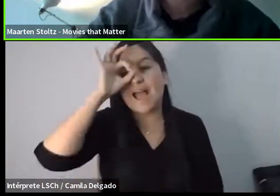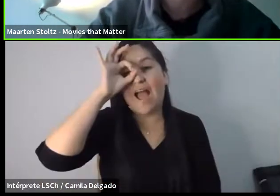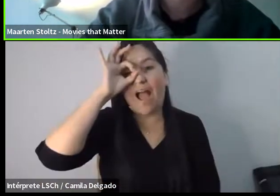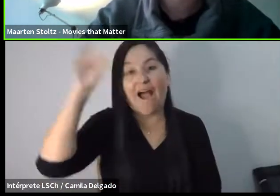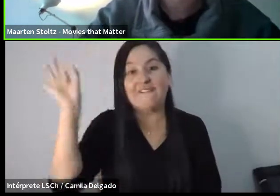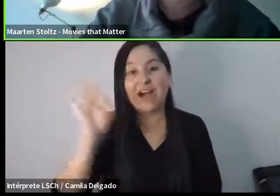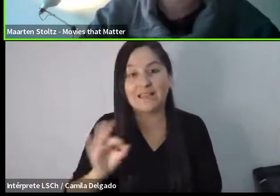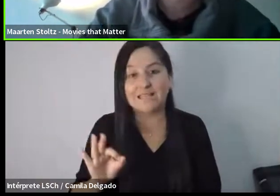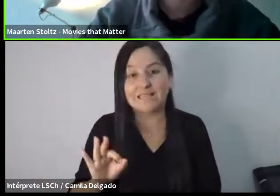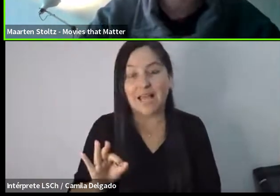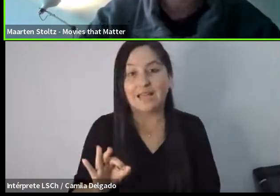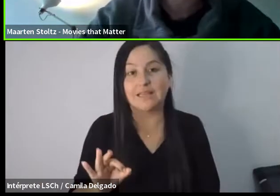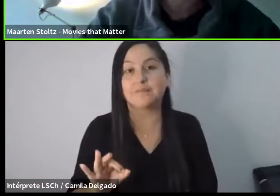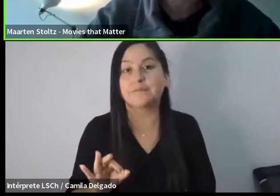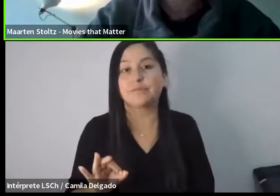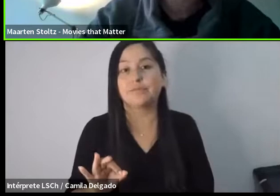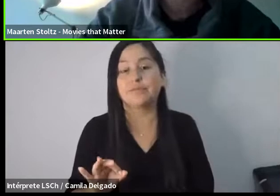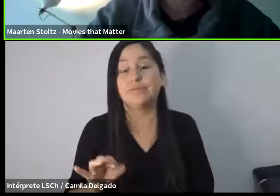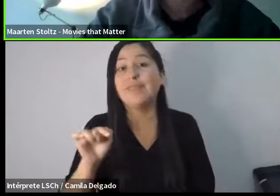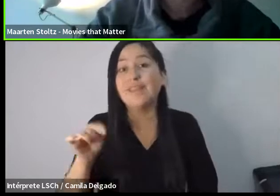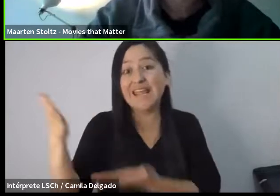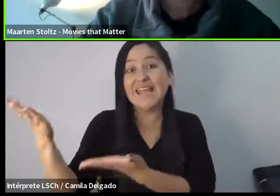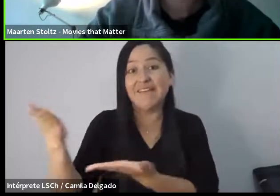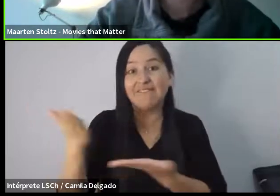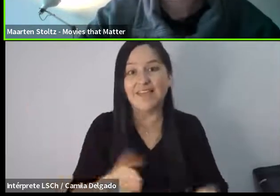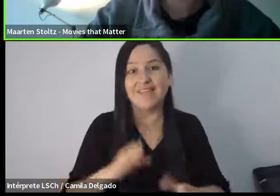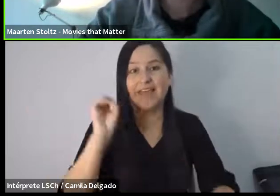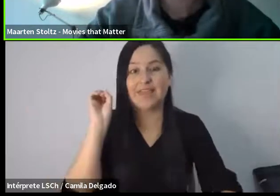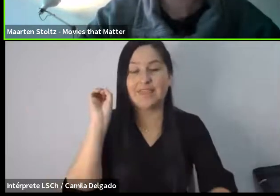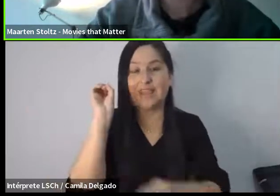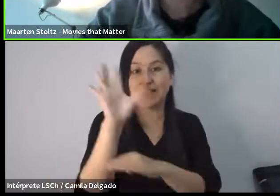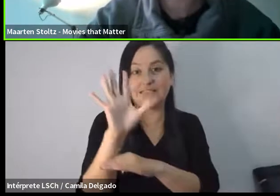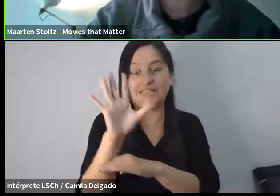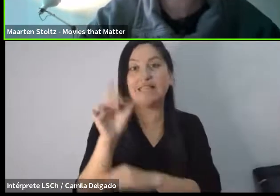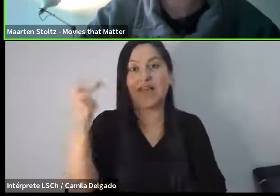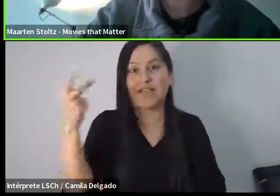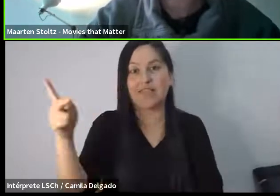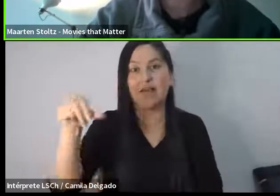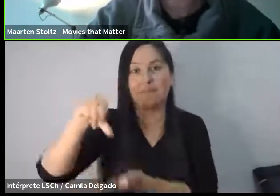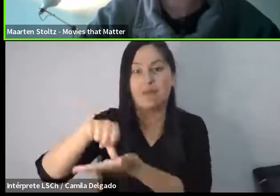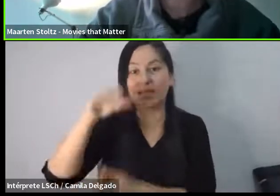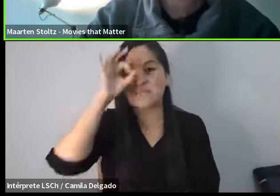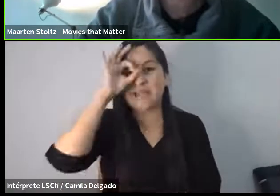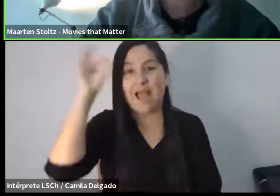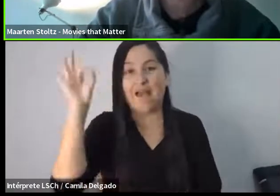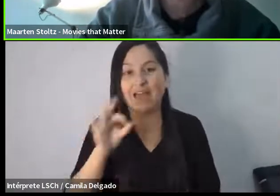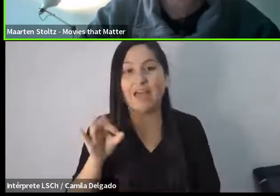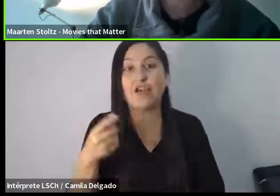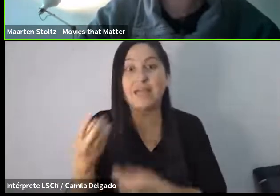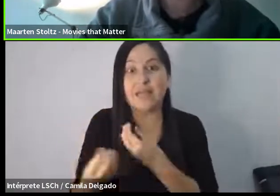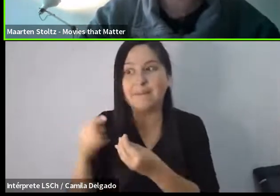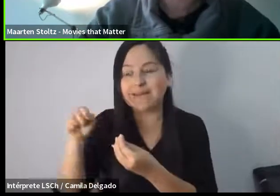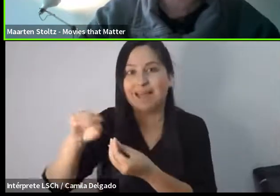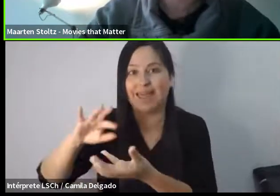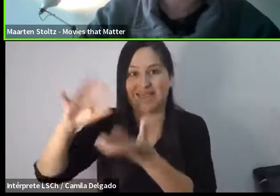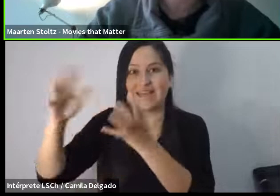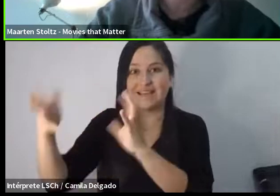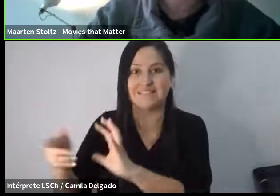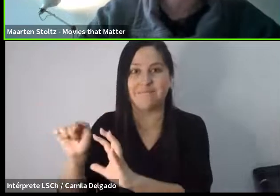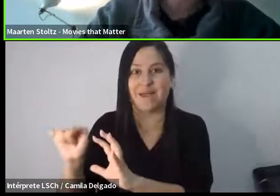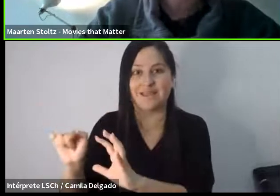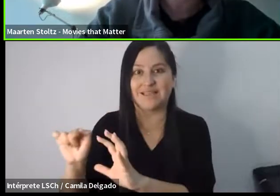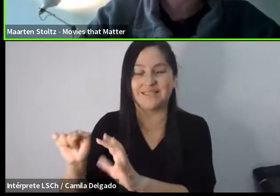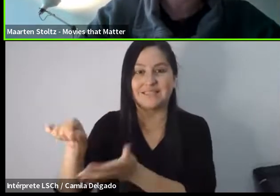cinema, basically, and of course what's happening there. And for me, a film is just the ideal way to get loose